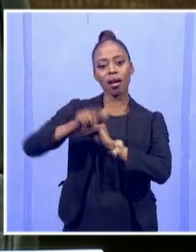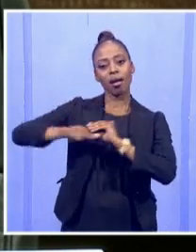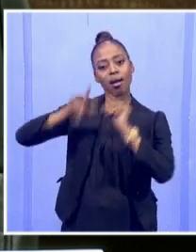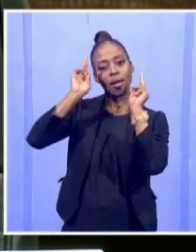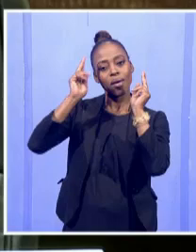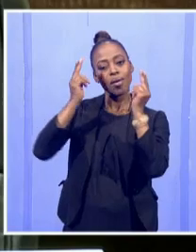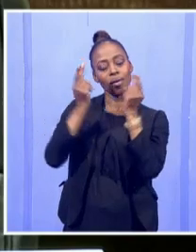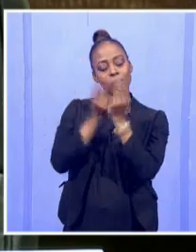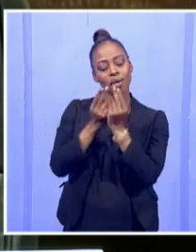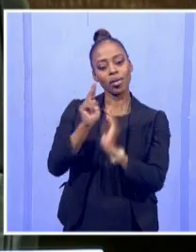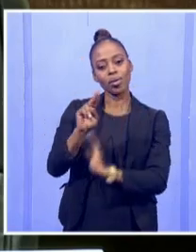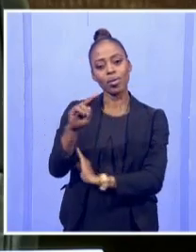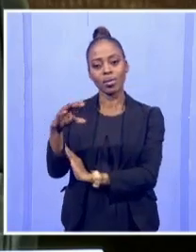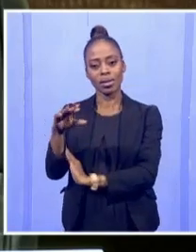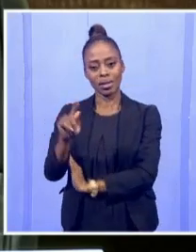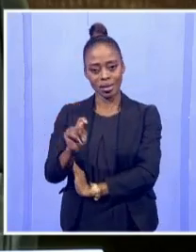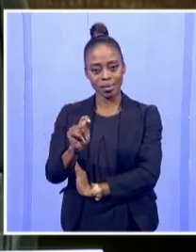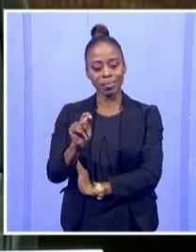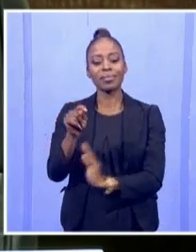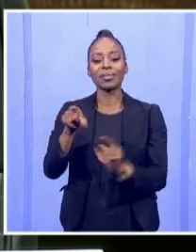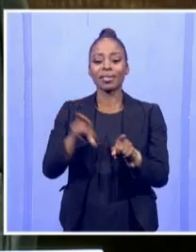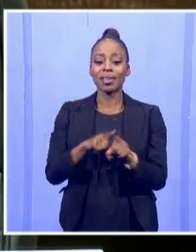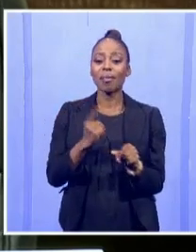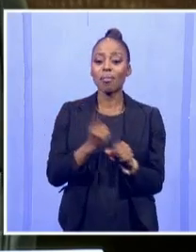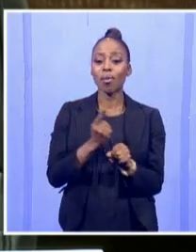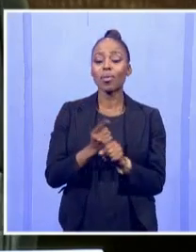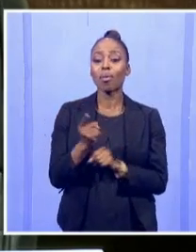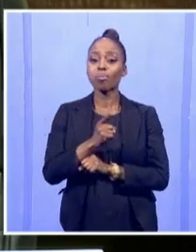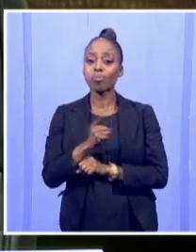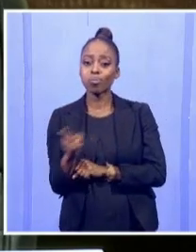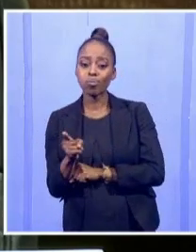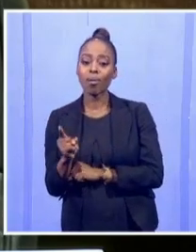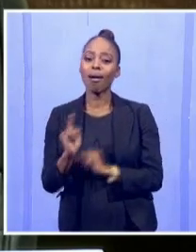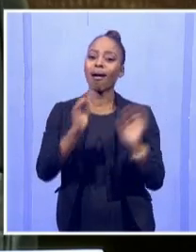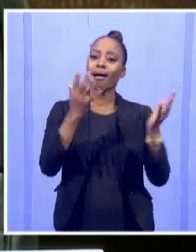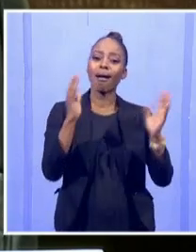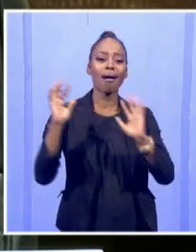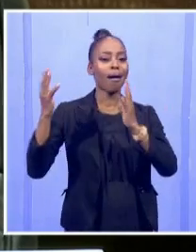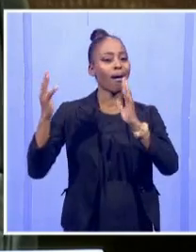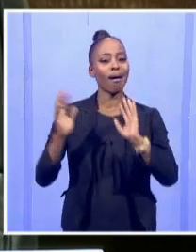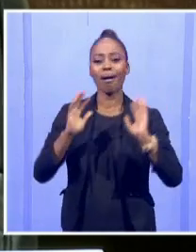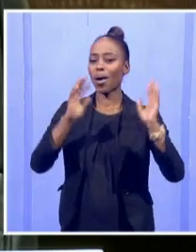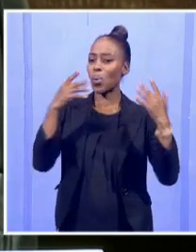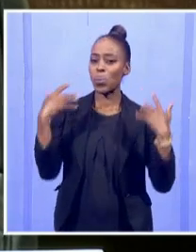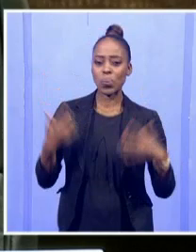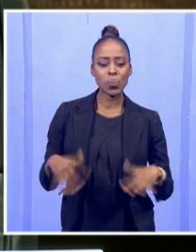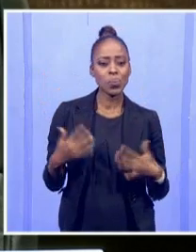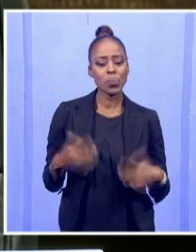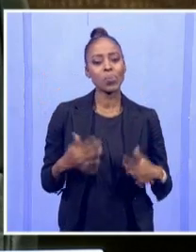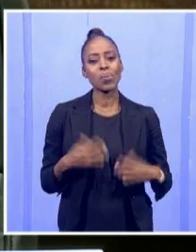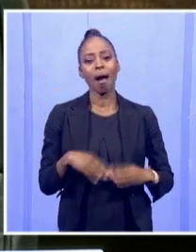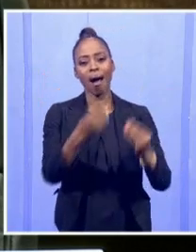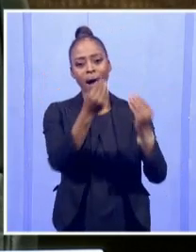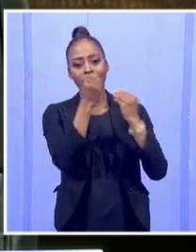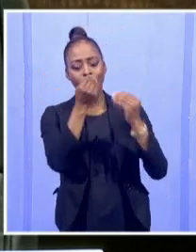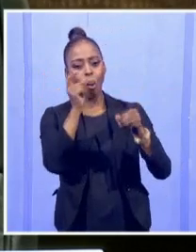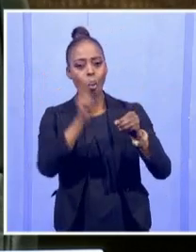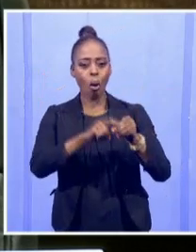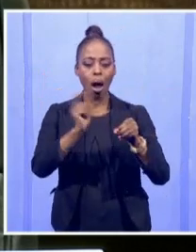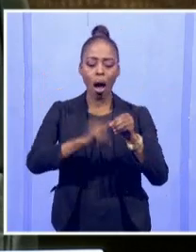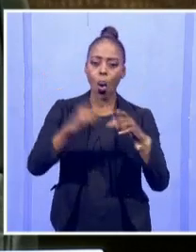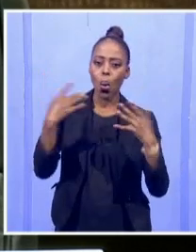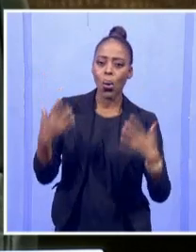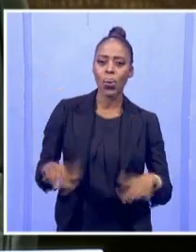University of Cape Town. That's right. They were full of praise for the quality of the education they were